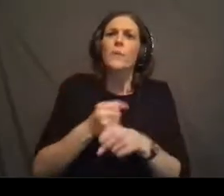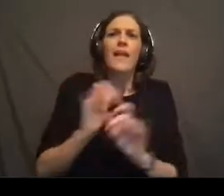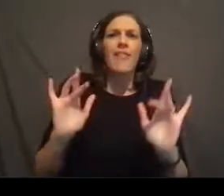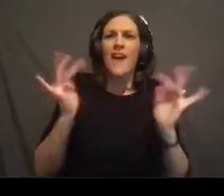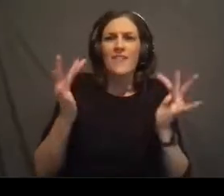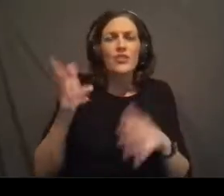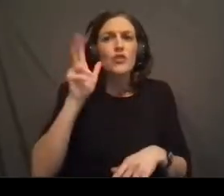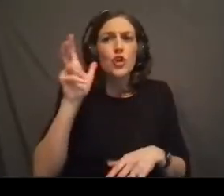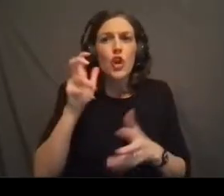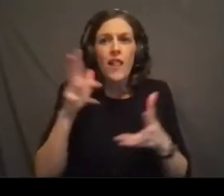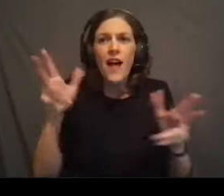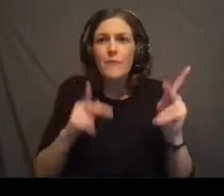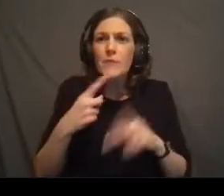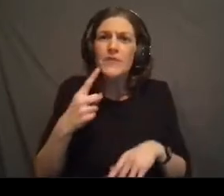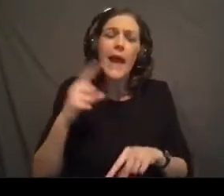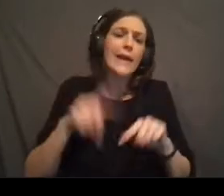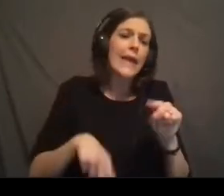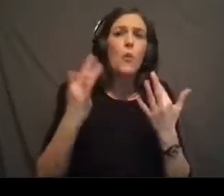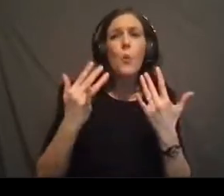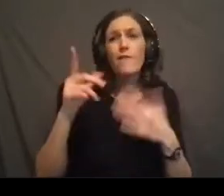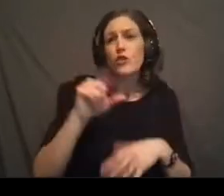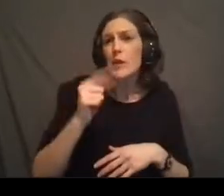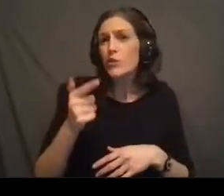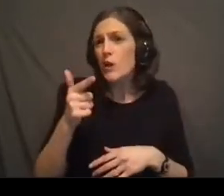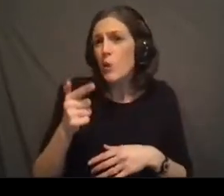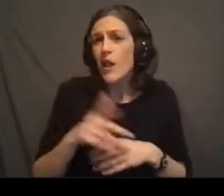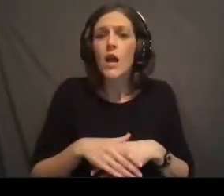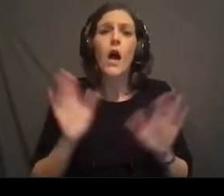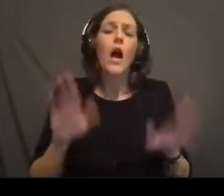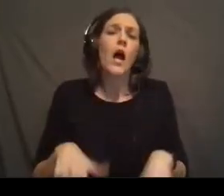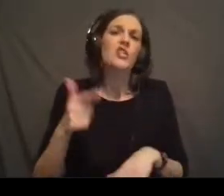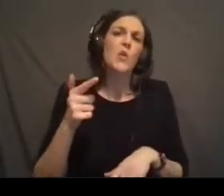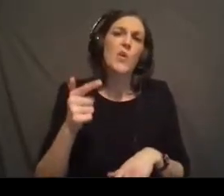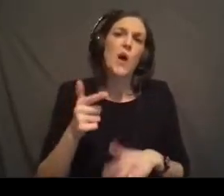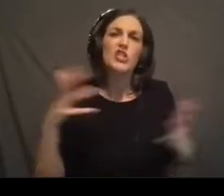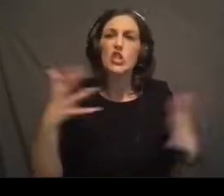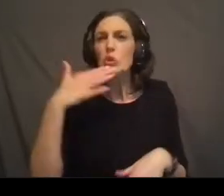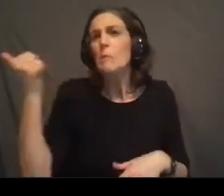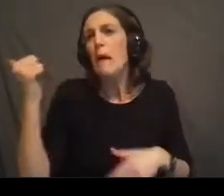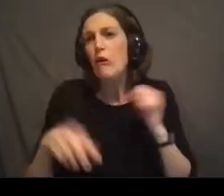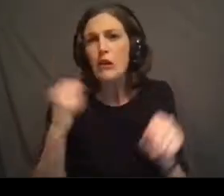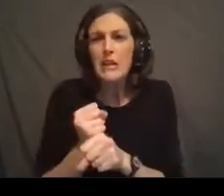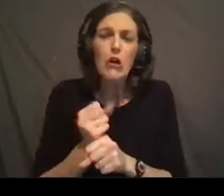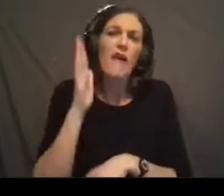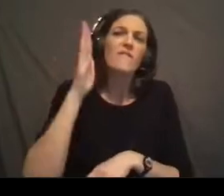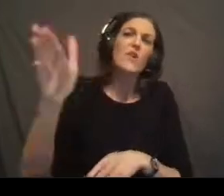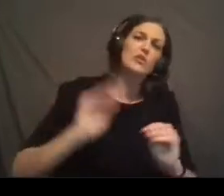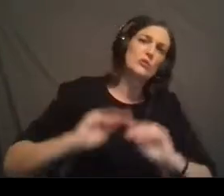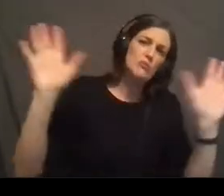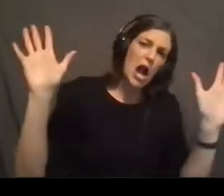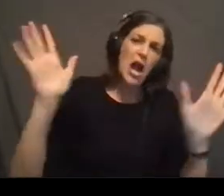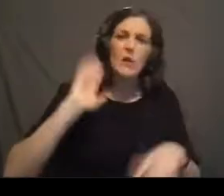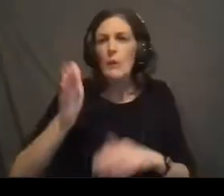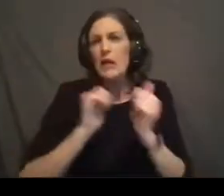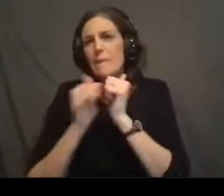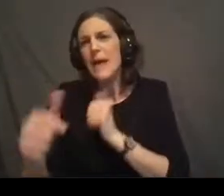a lot of people say, I can't wait for 2021. 21 is going to be such a better year. The future is going to be bright. We're going to get past